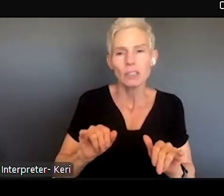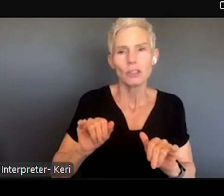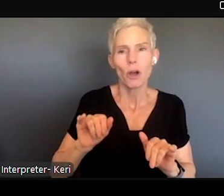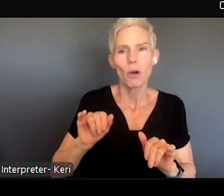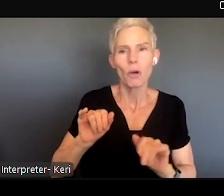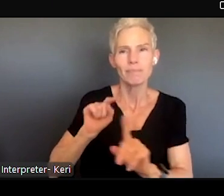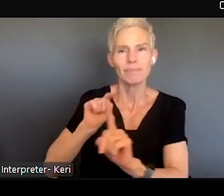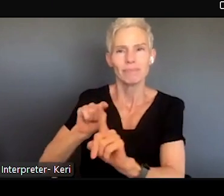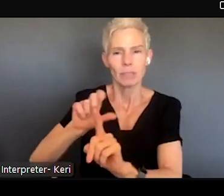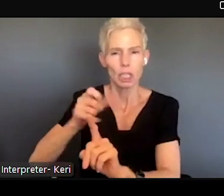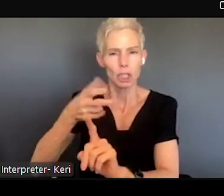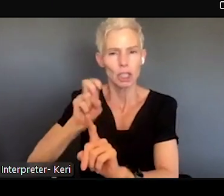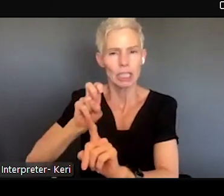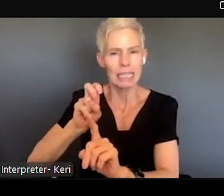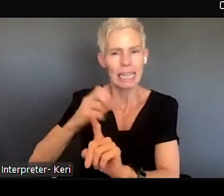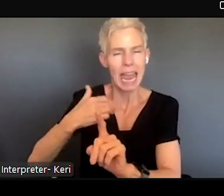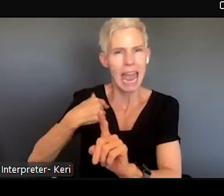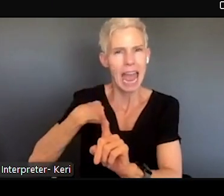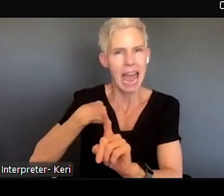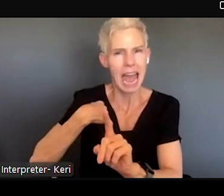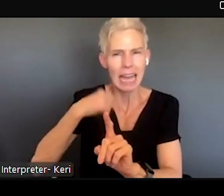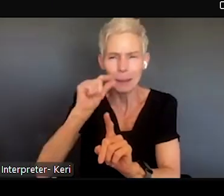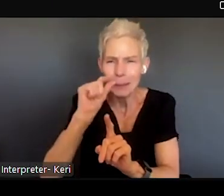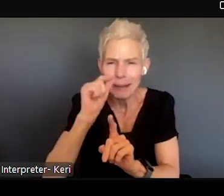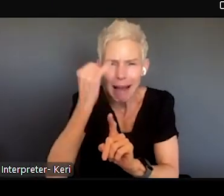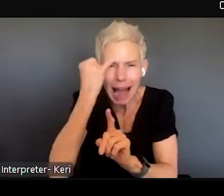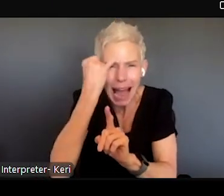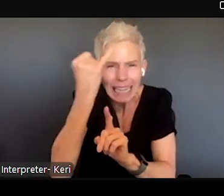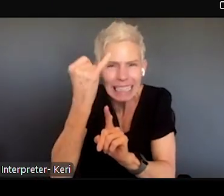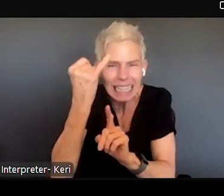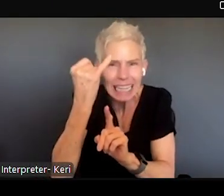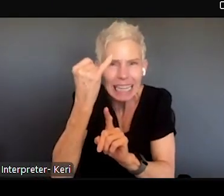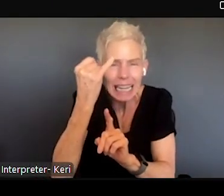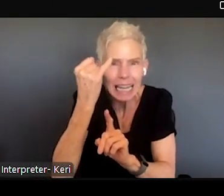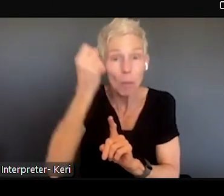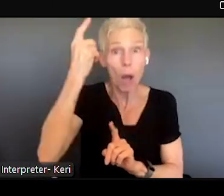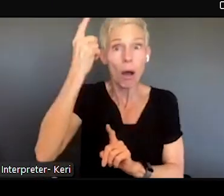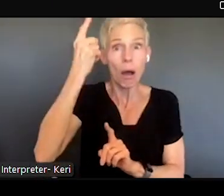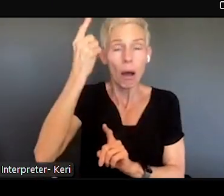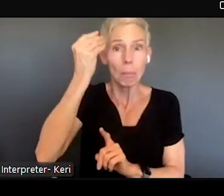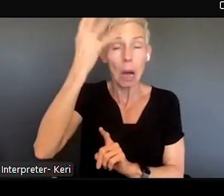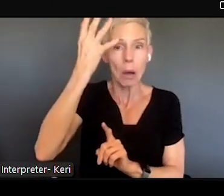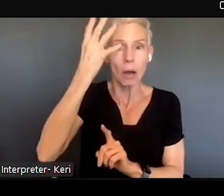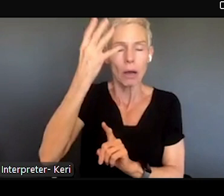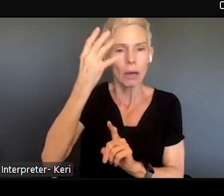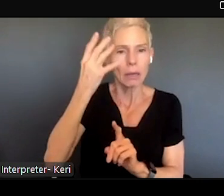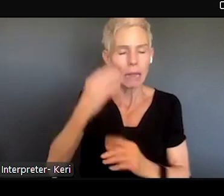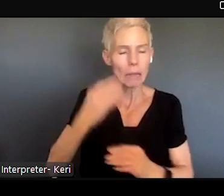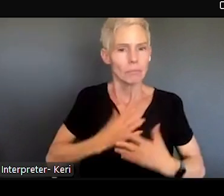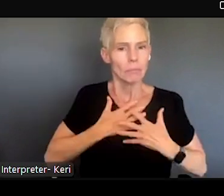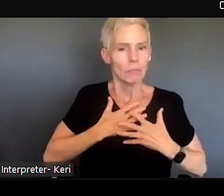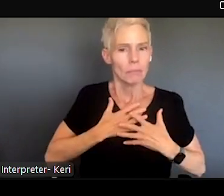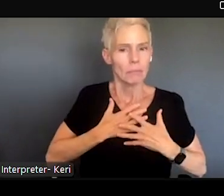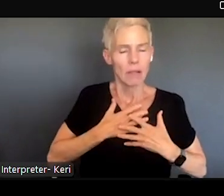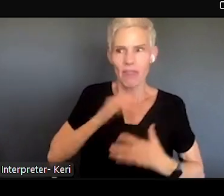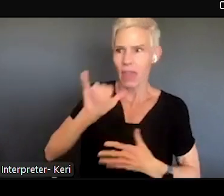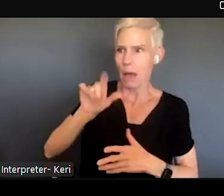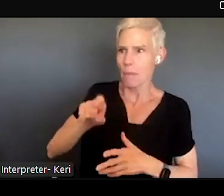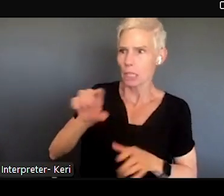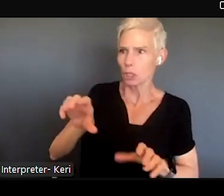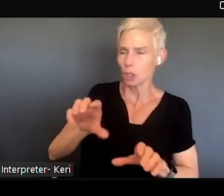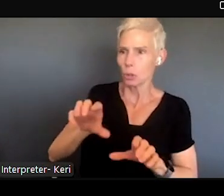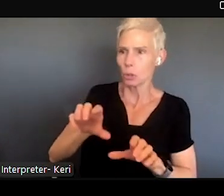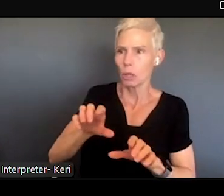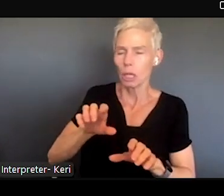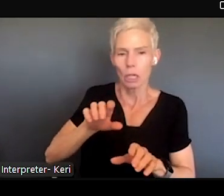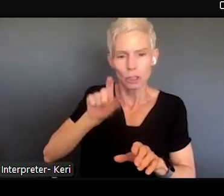this kernel of an idea, lightning bolt inspiration to make this into